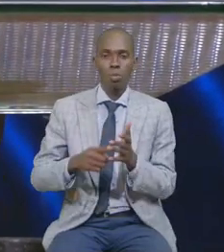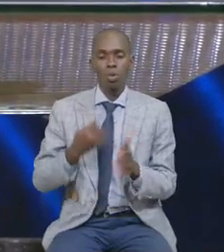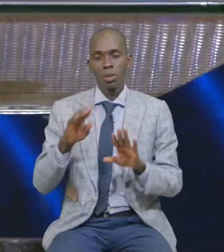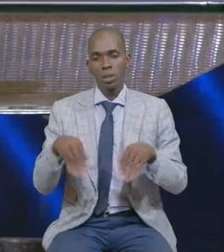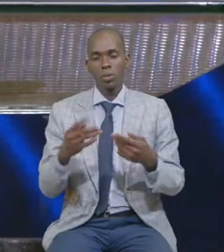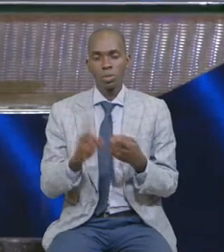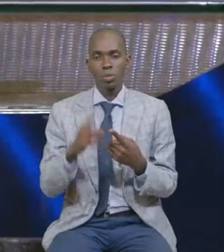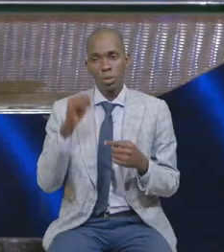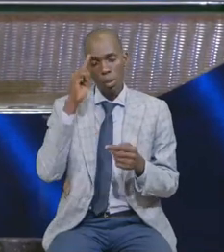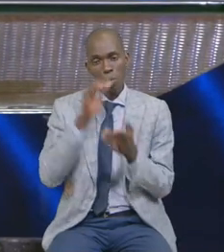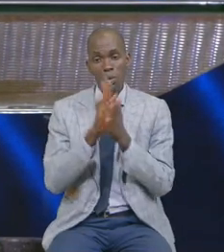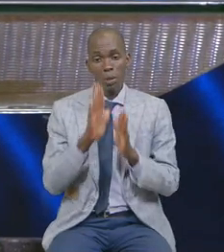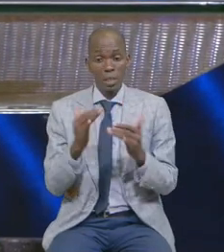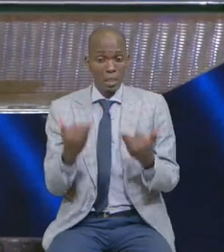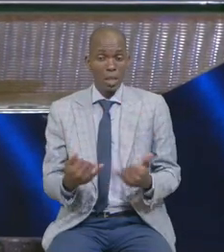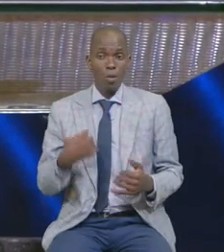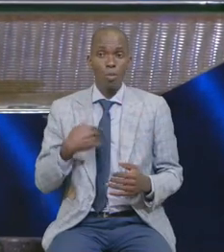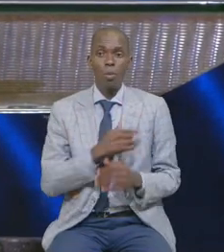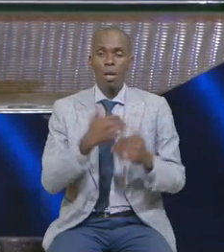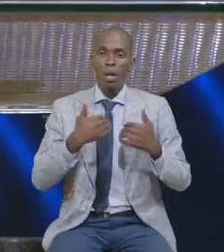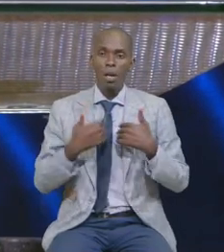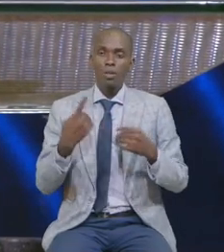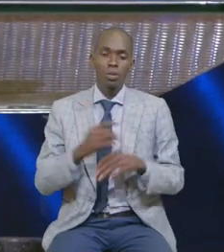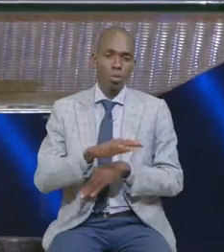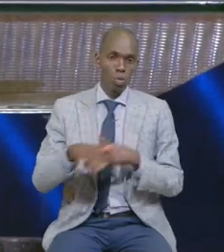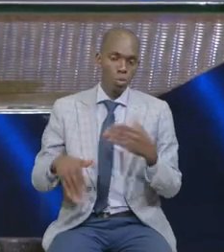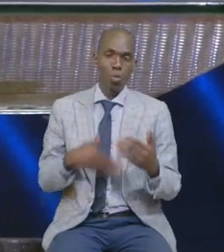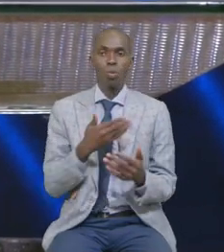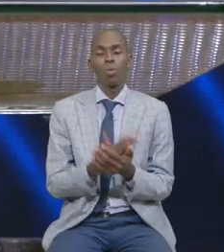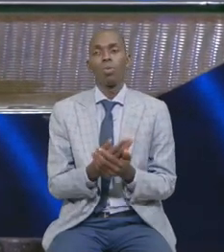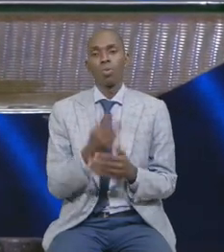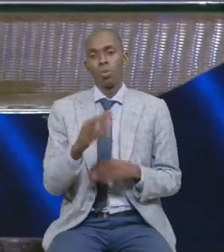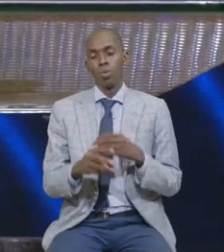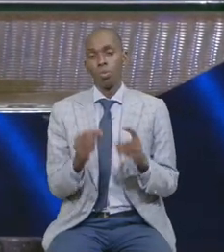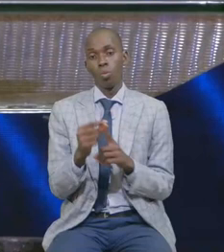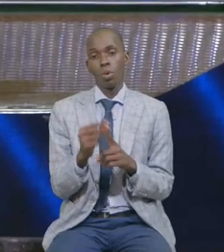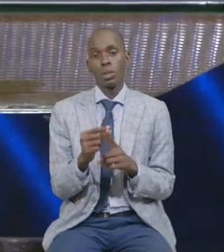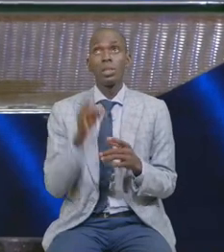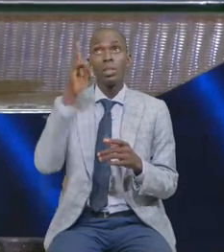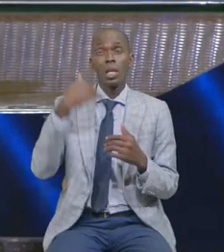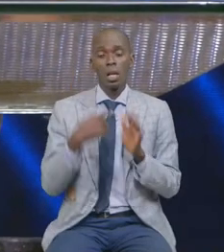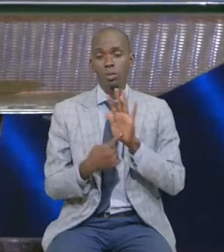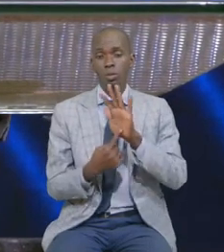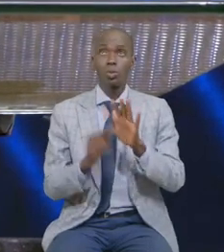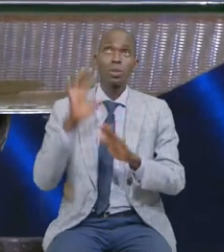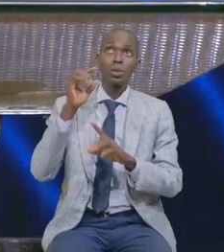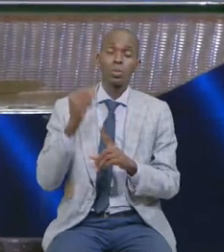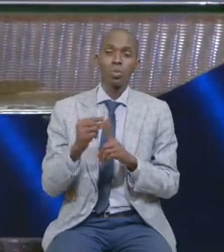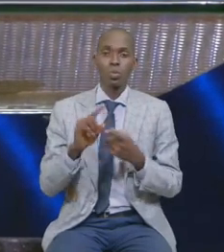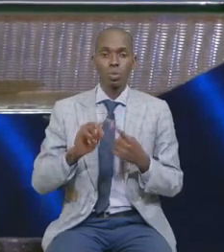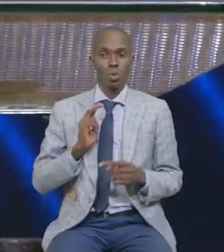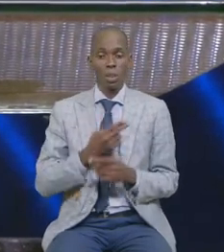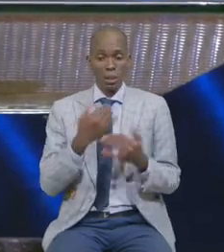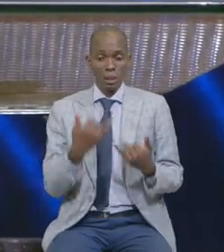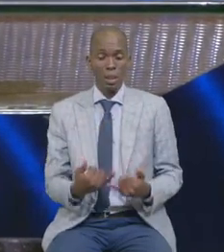have the word the whole world yes revealed this might to us and now that will come into